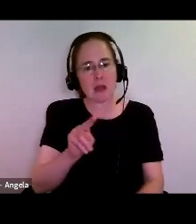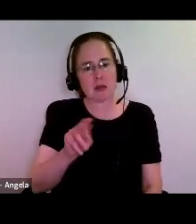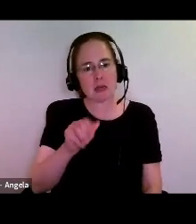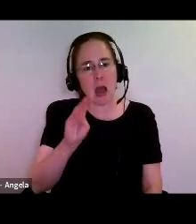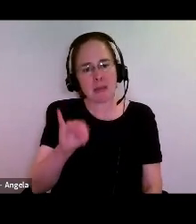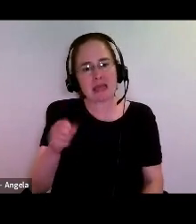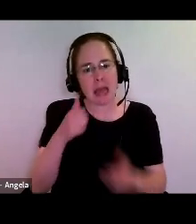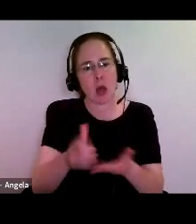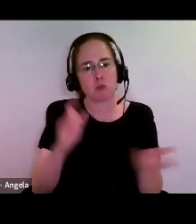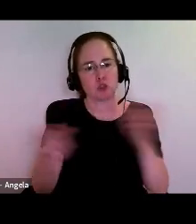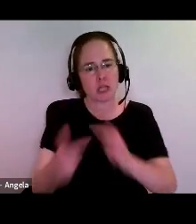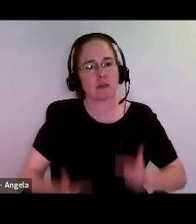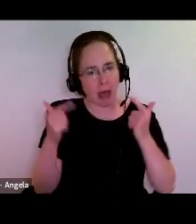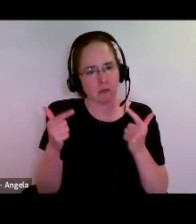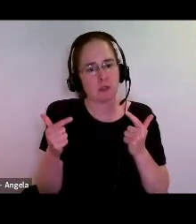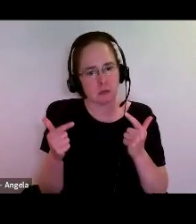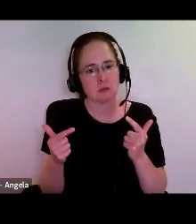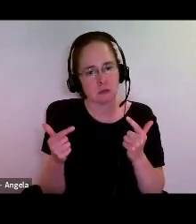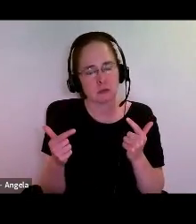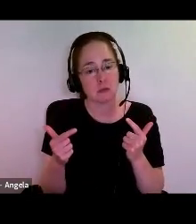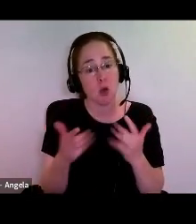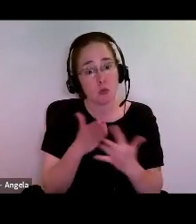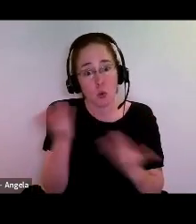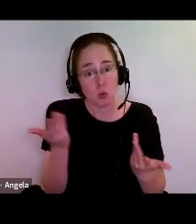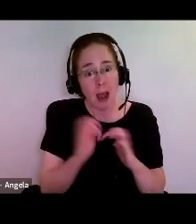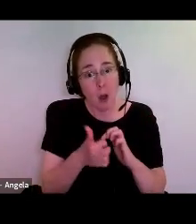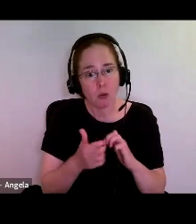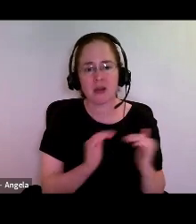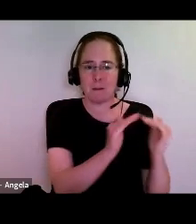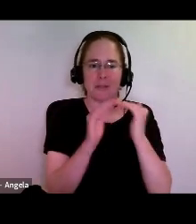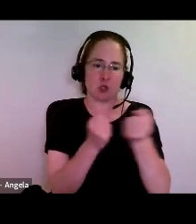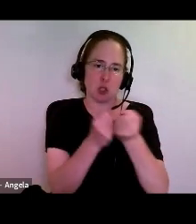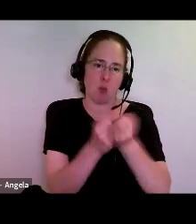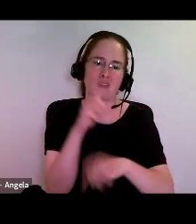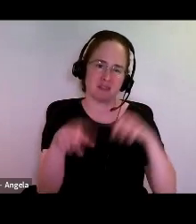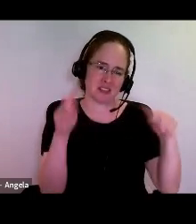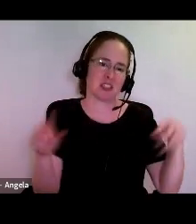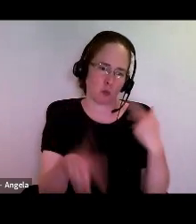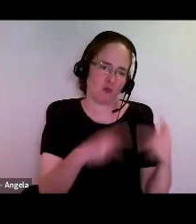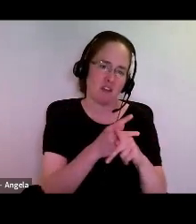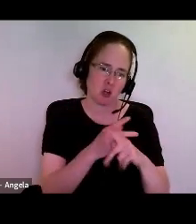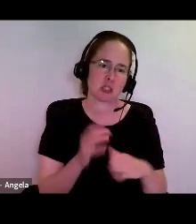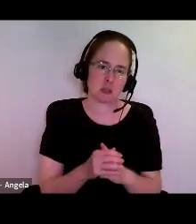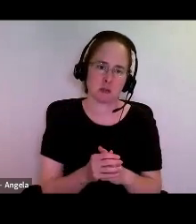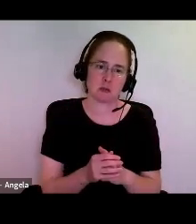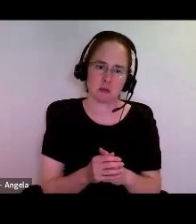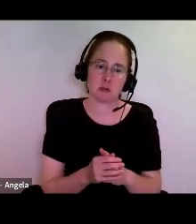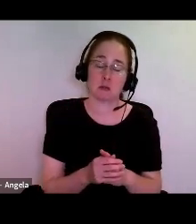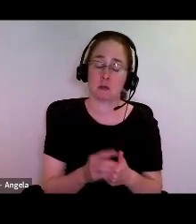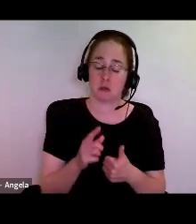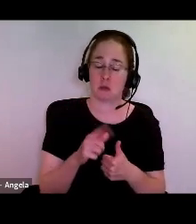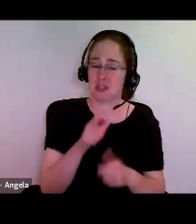change lives through peer support in a variety of different flavors. We're going to talk about